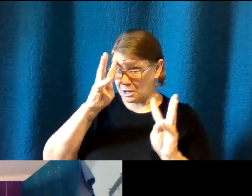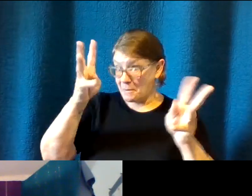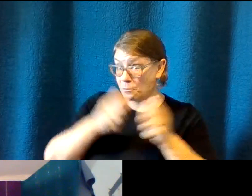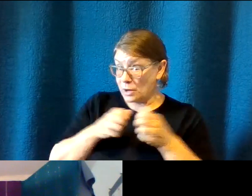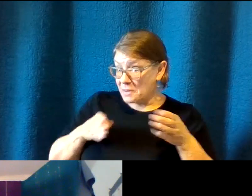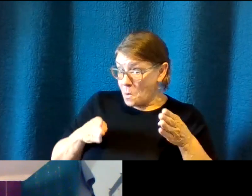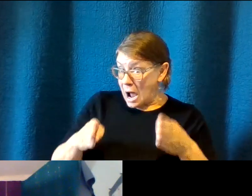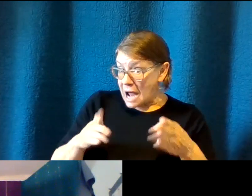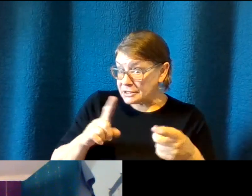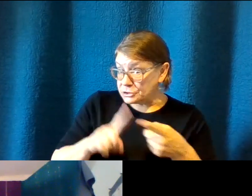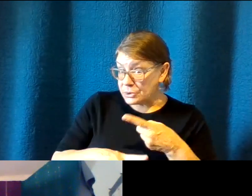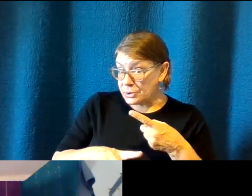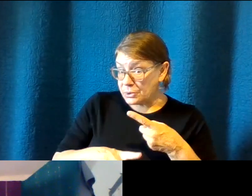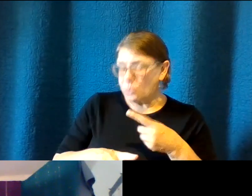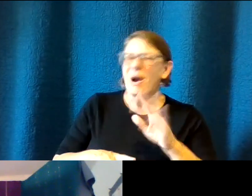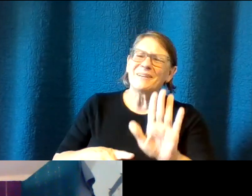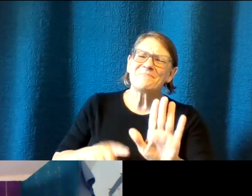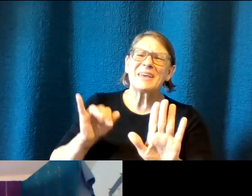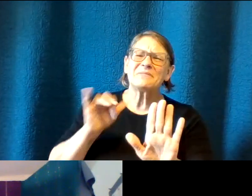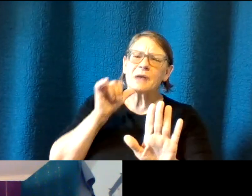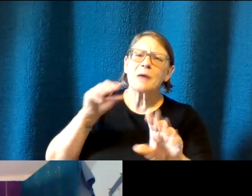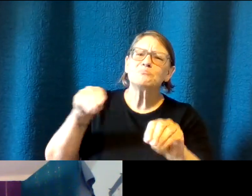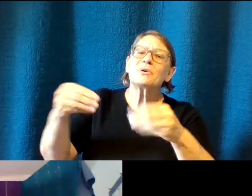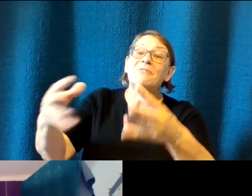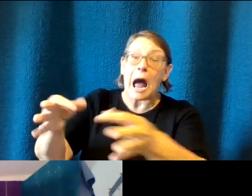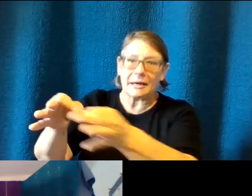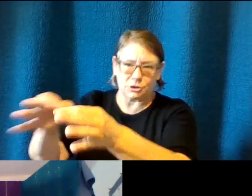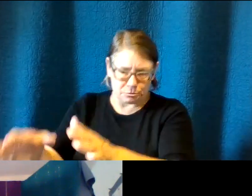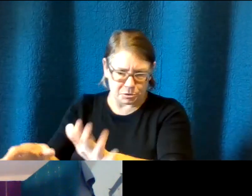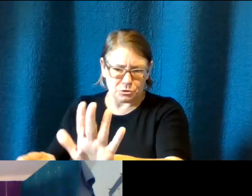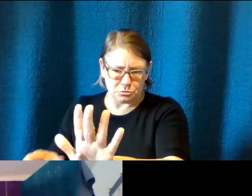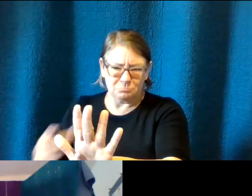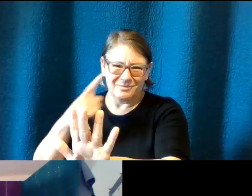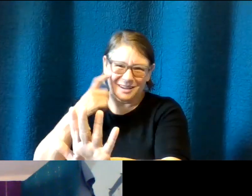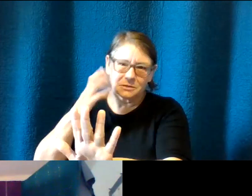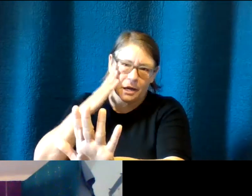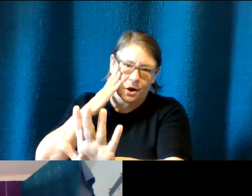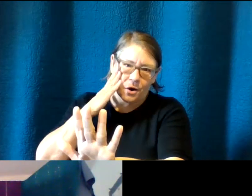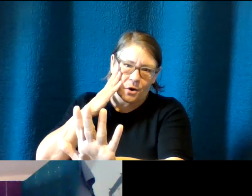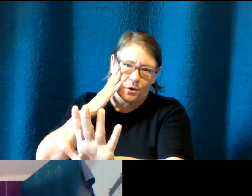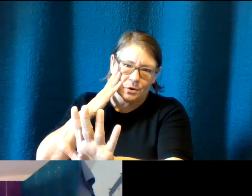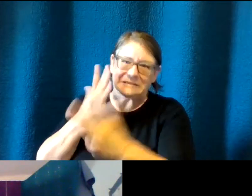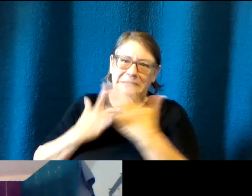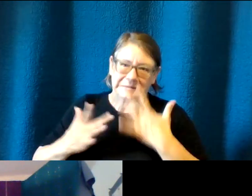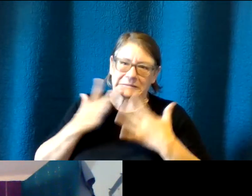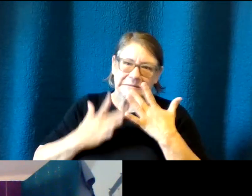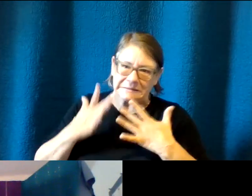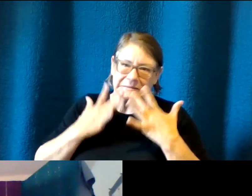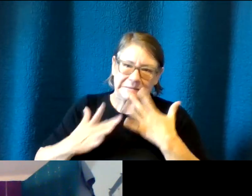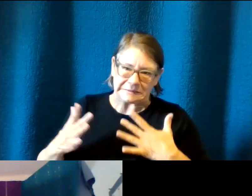to, if not provide interpreters, because I know they're they're hard